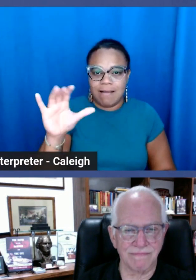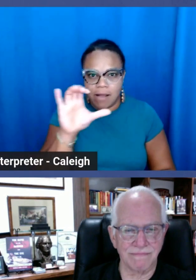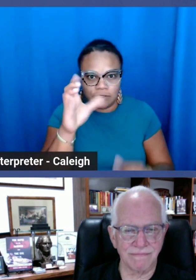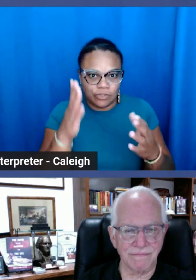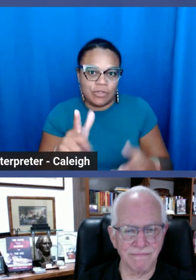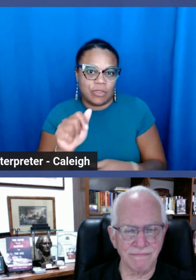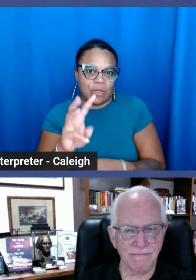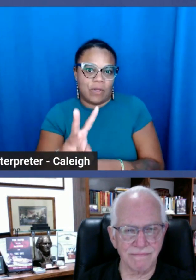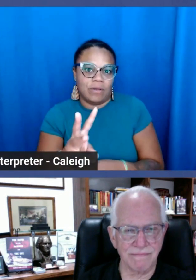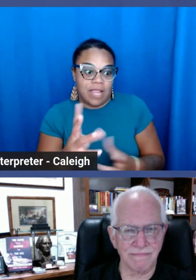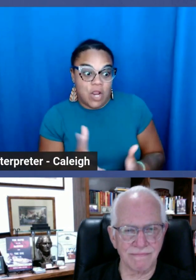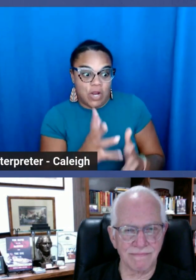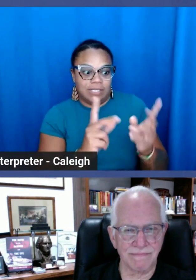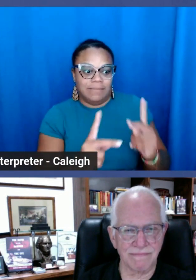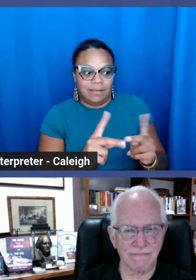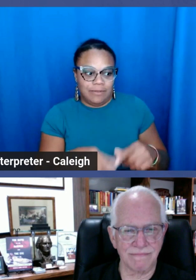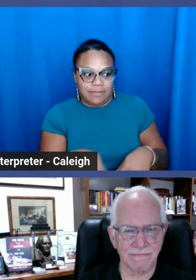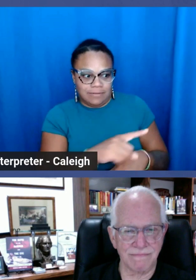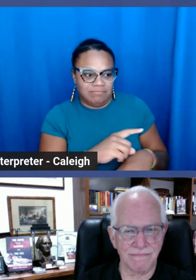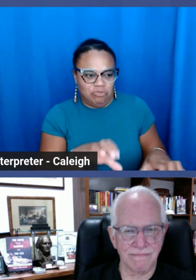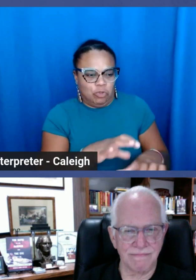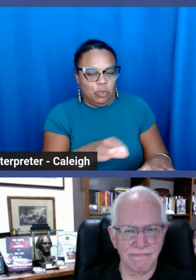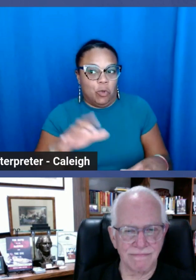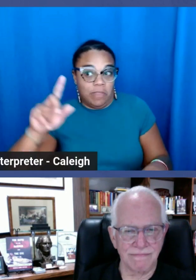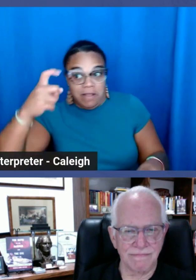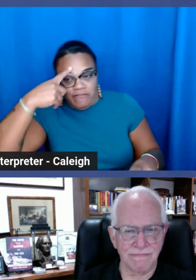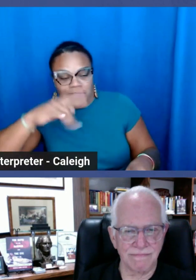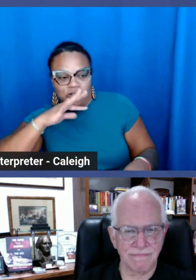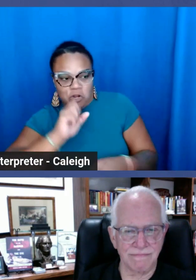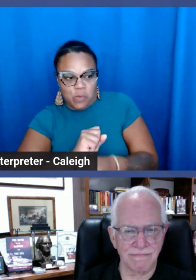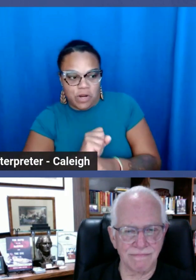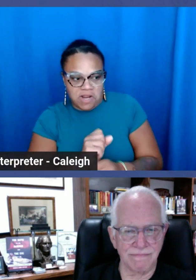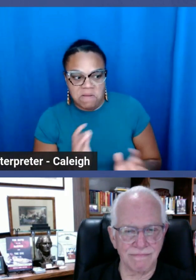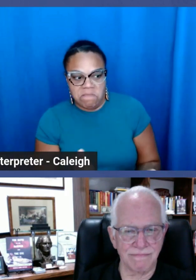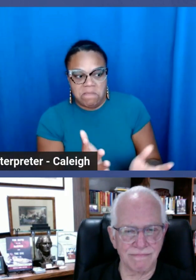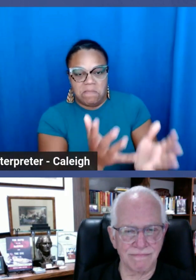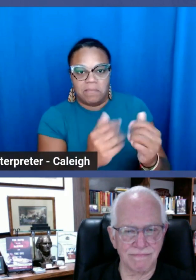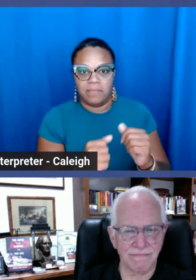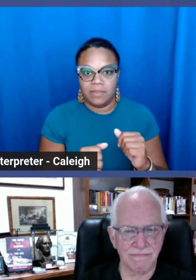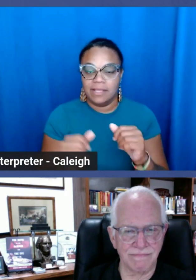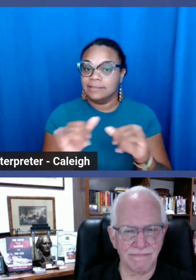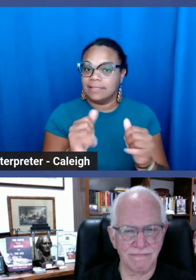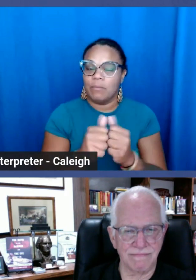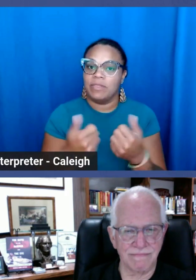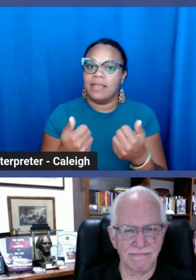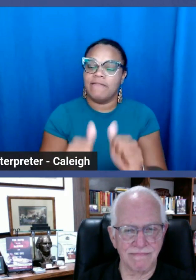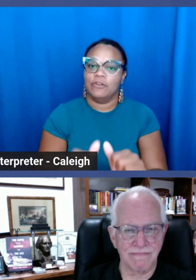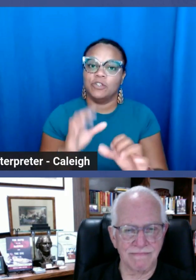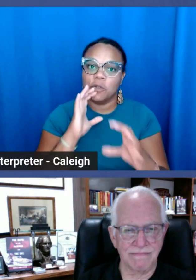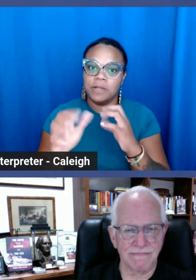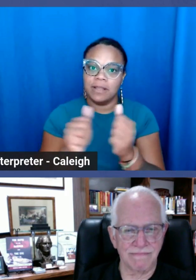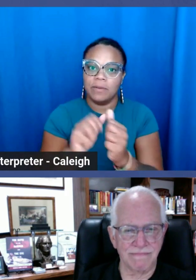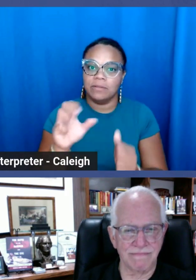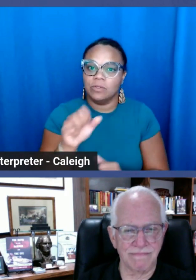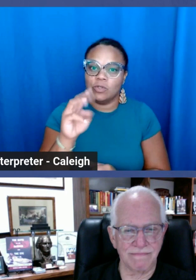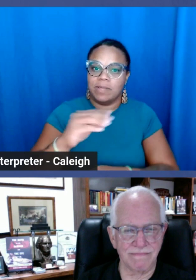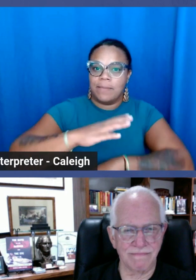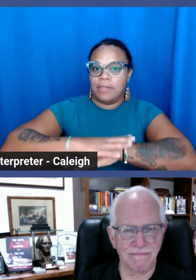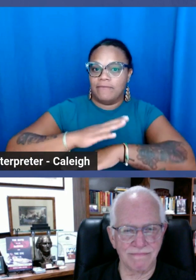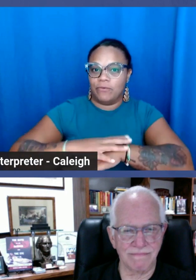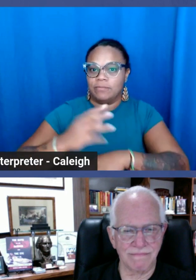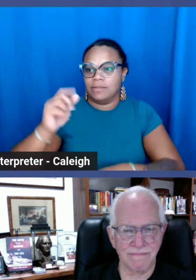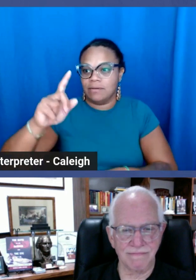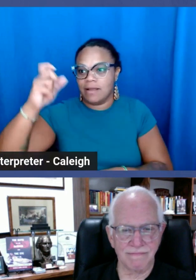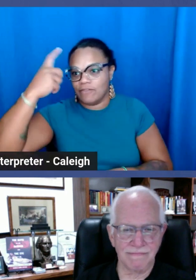the dirty work of the government. The same thing with these efforts to communicate with social media platforms and